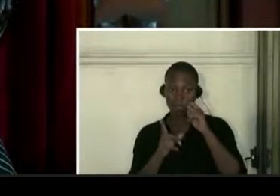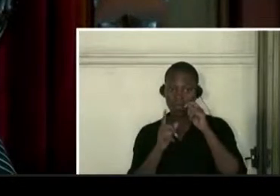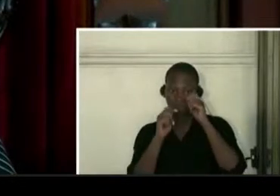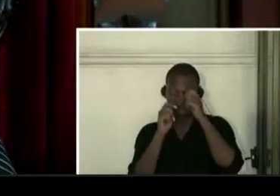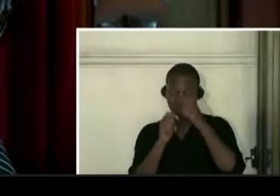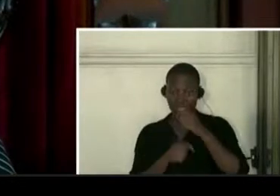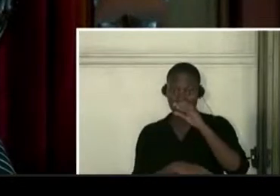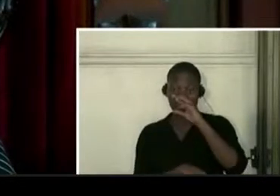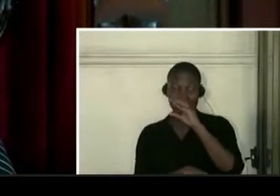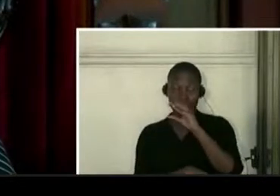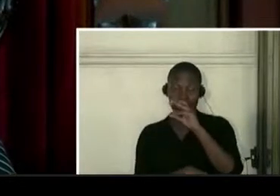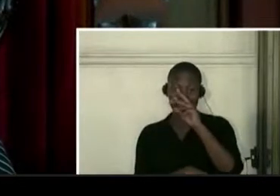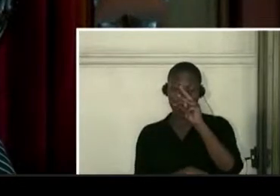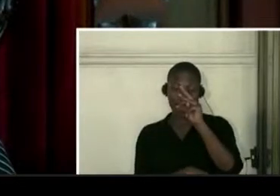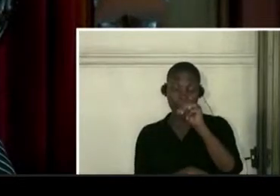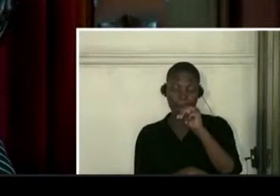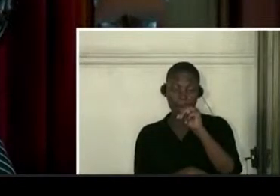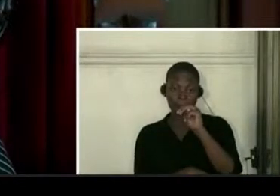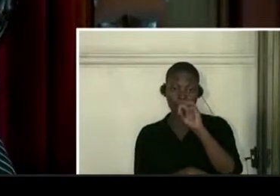Honorable C.M. Shinga,